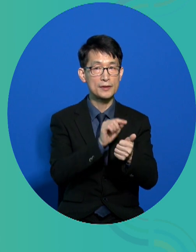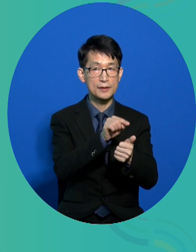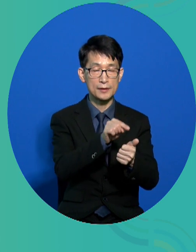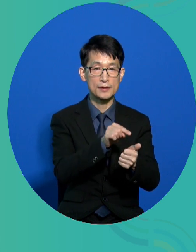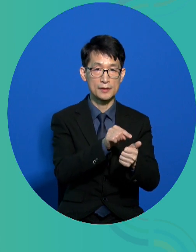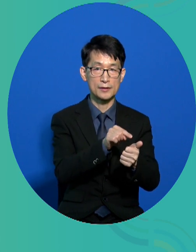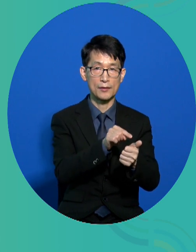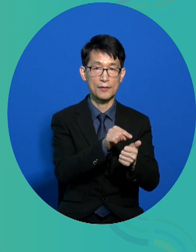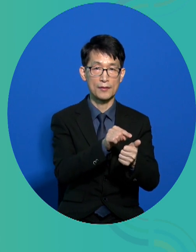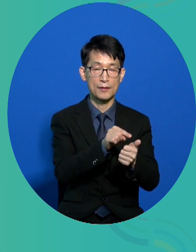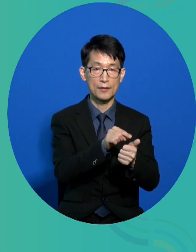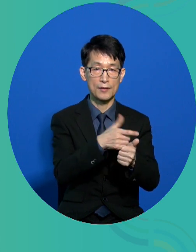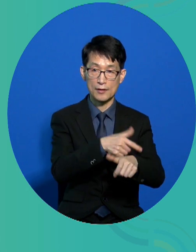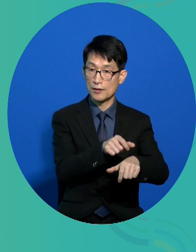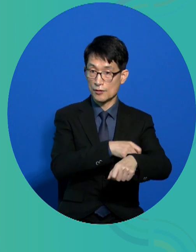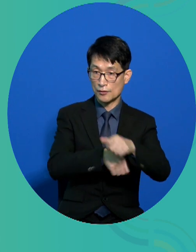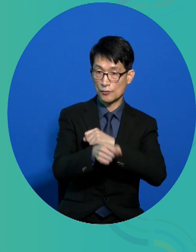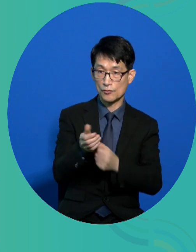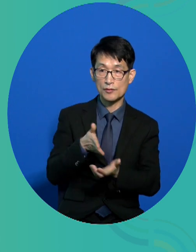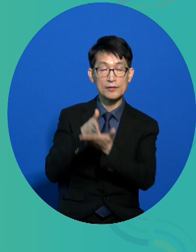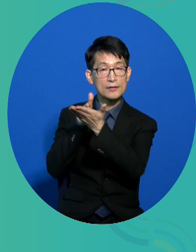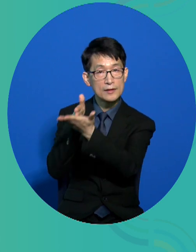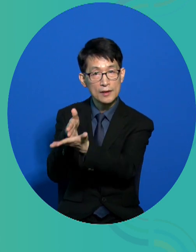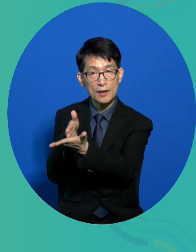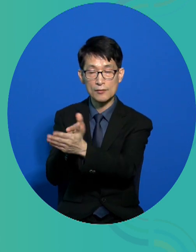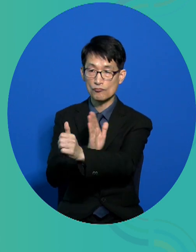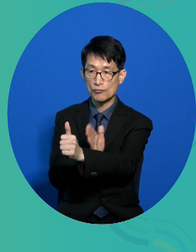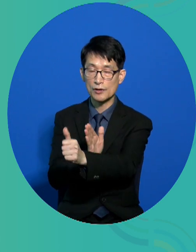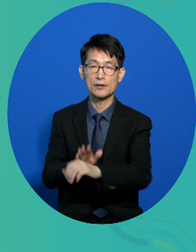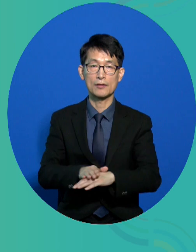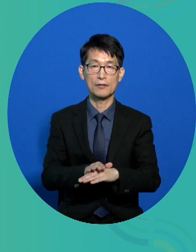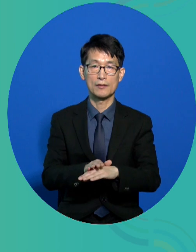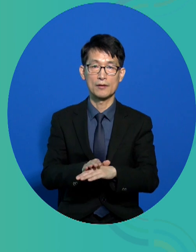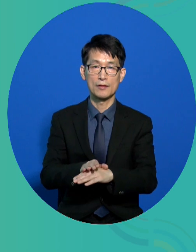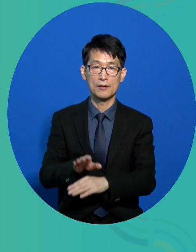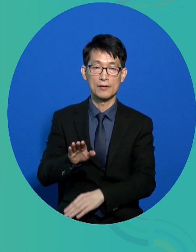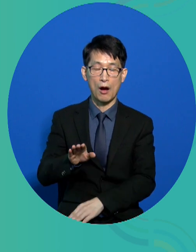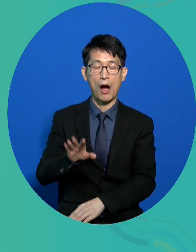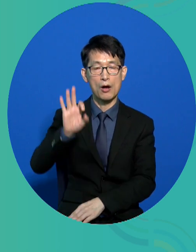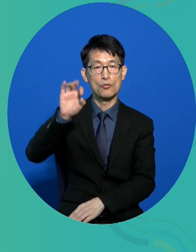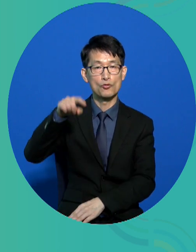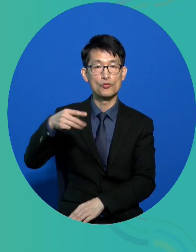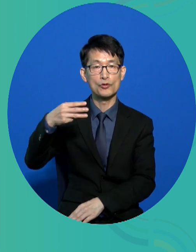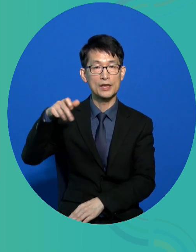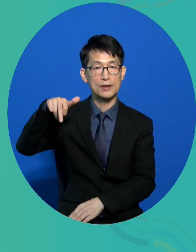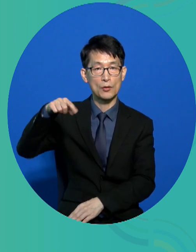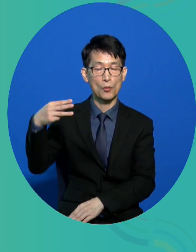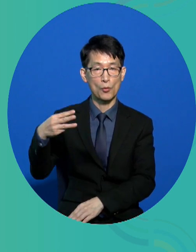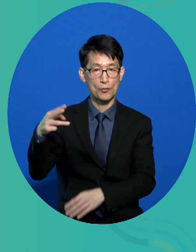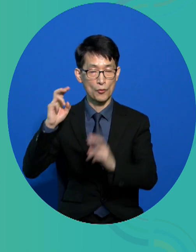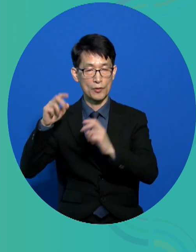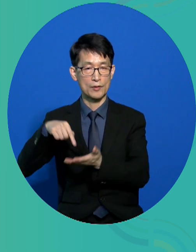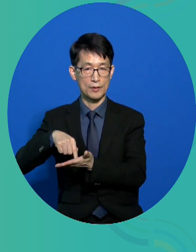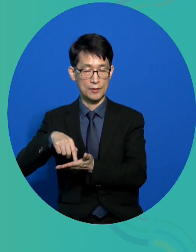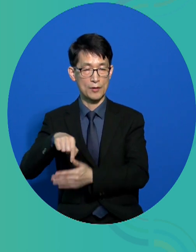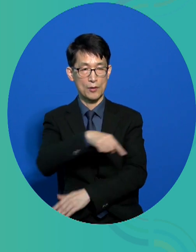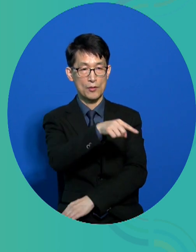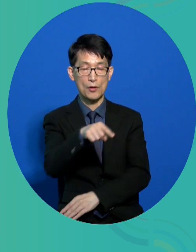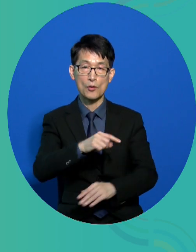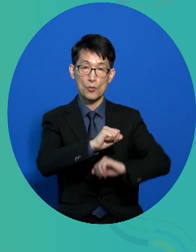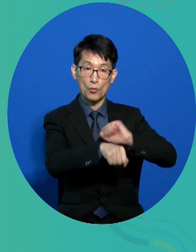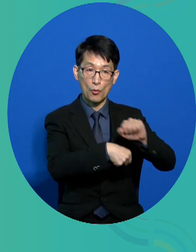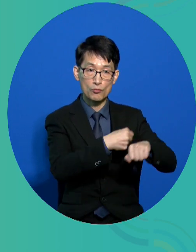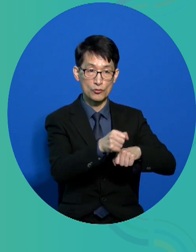the pet call taxi service providers are